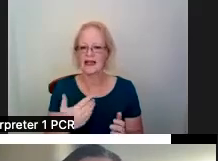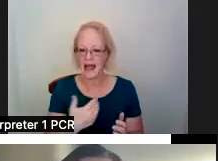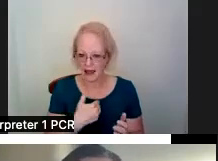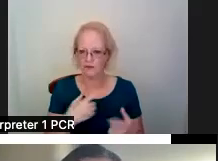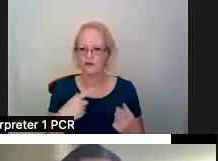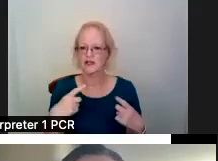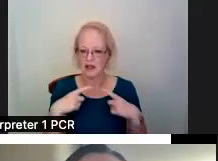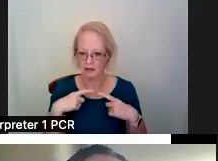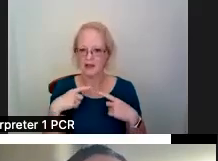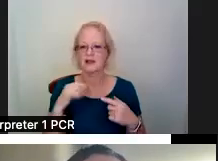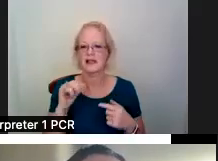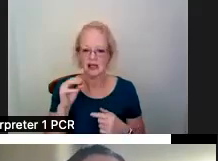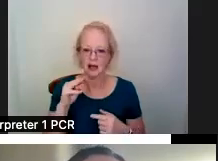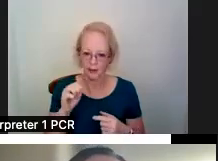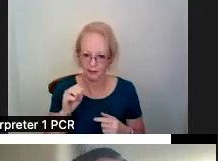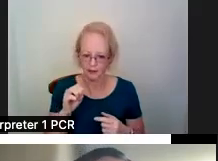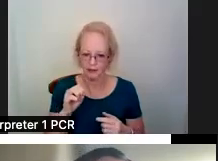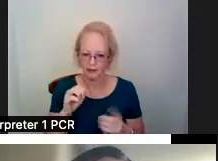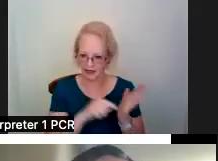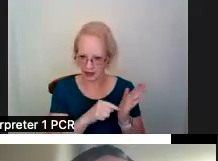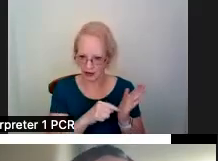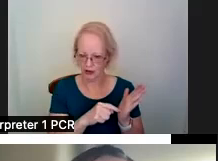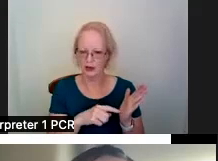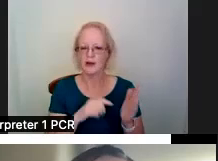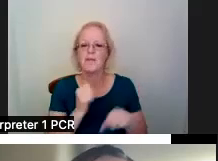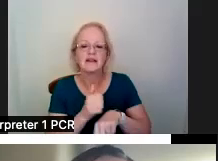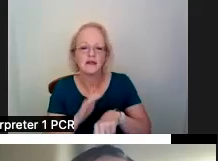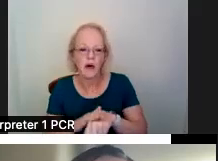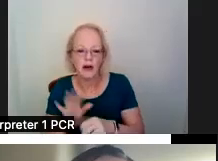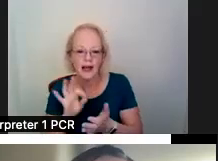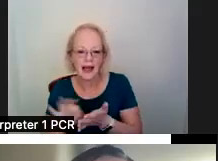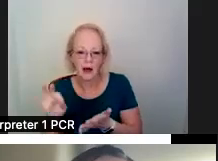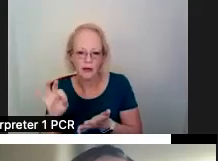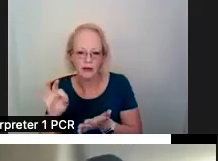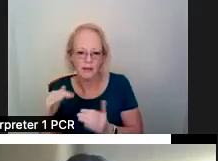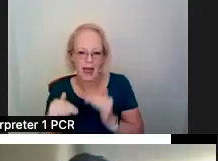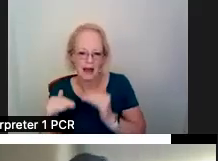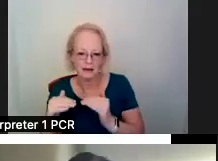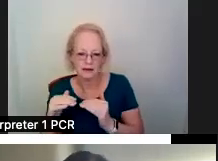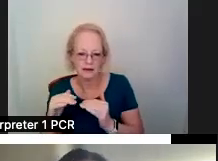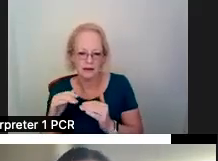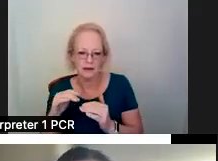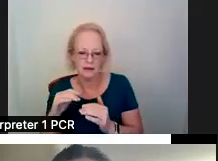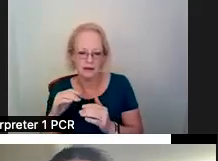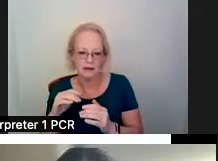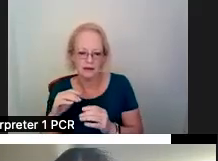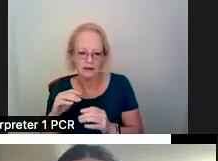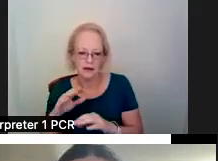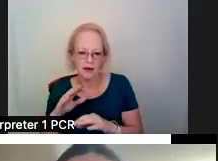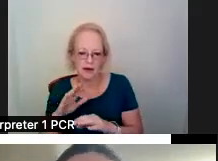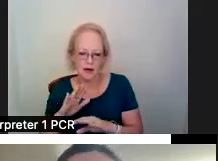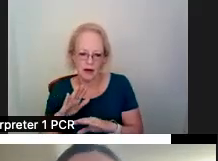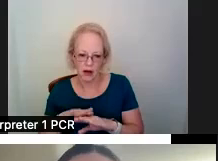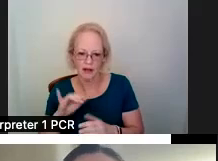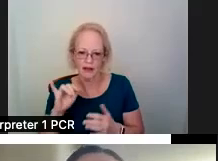income projection based on the account balance that was on the statement that